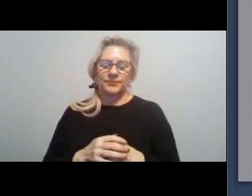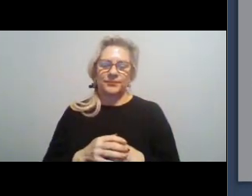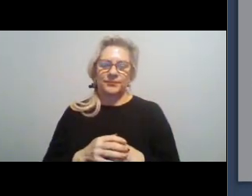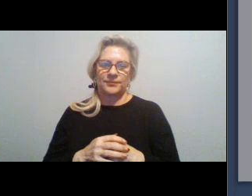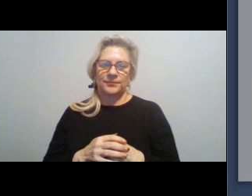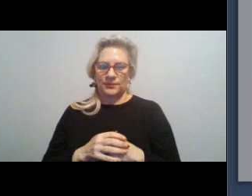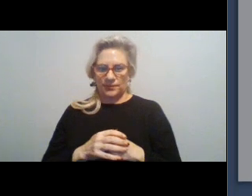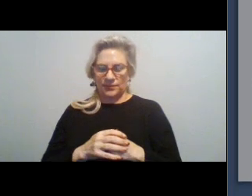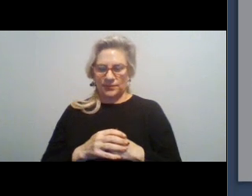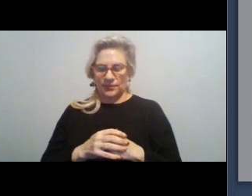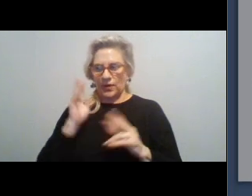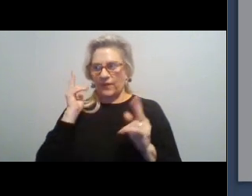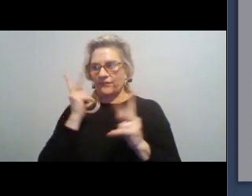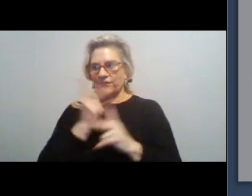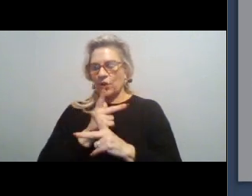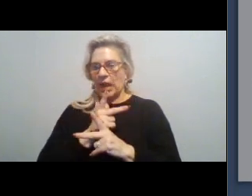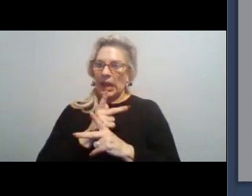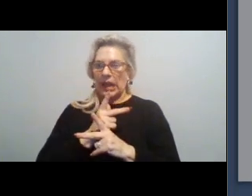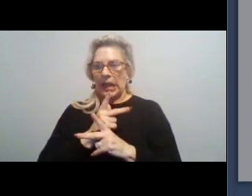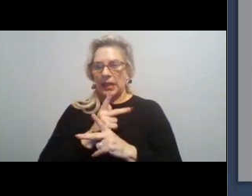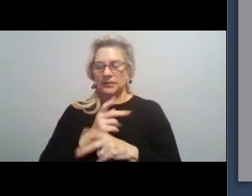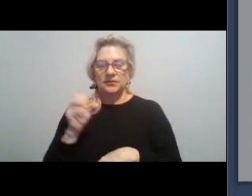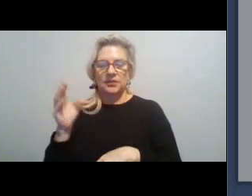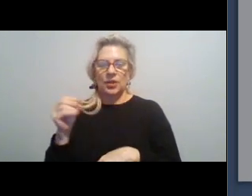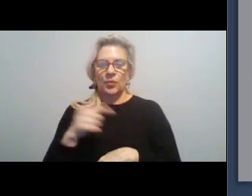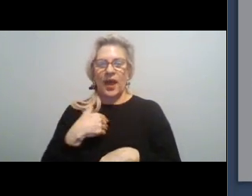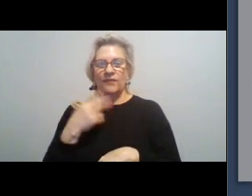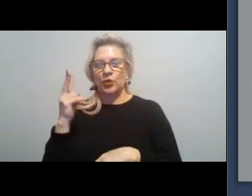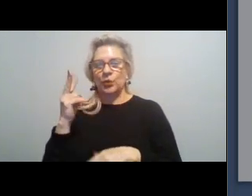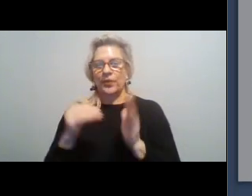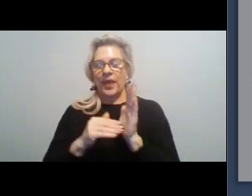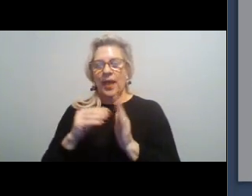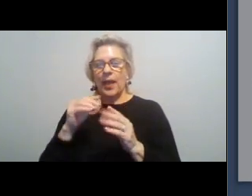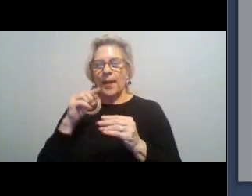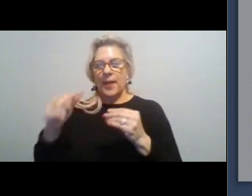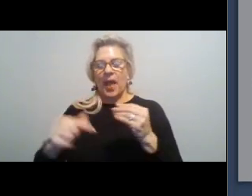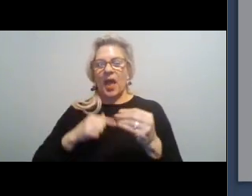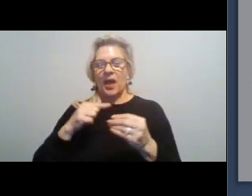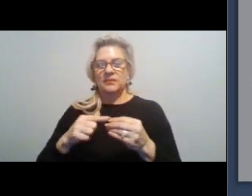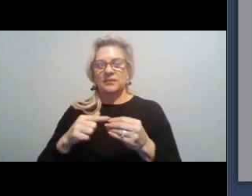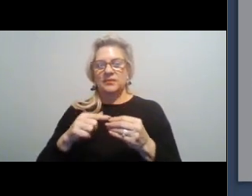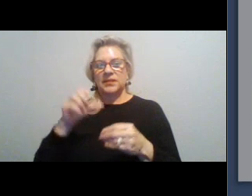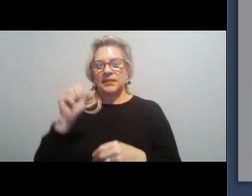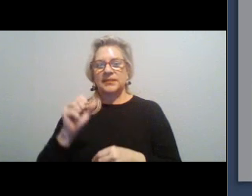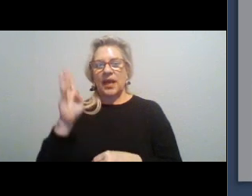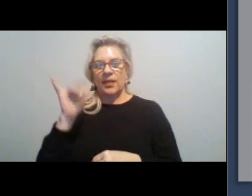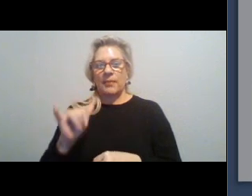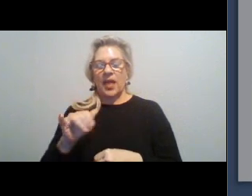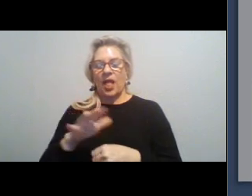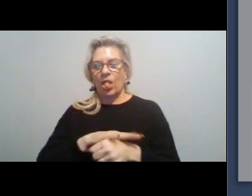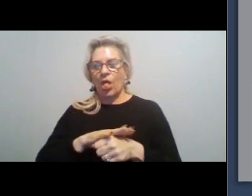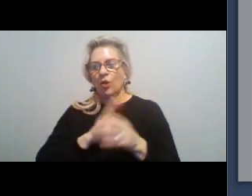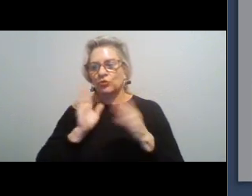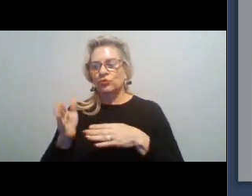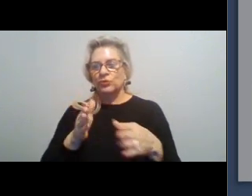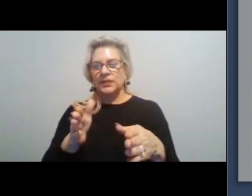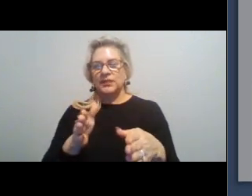I'm trying to figure out, okay. We have 2,000 miles of roadway in the South Bay that are local streets, and we've